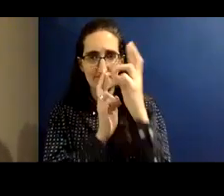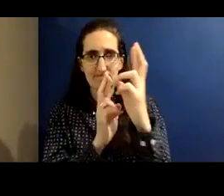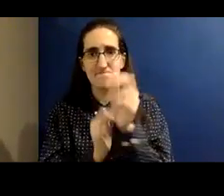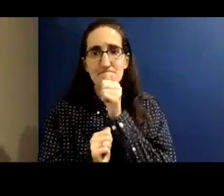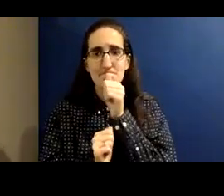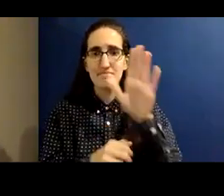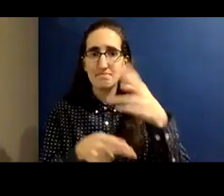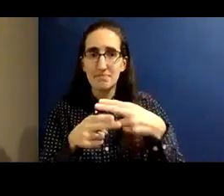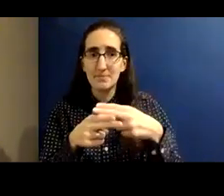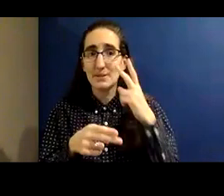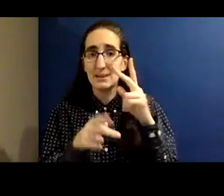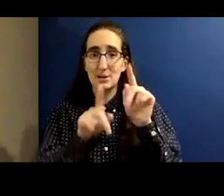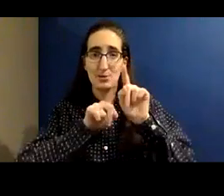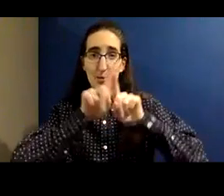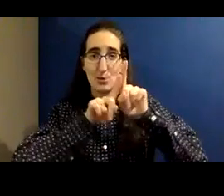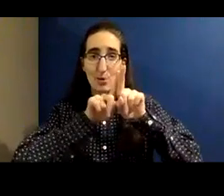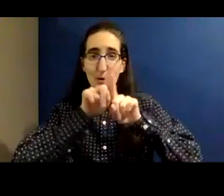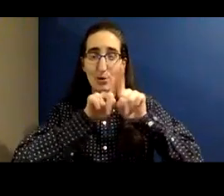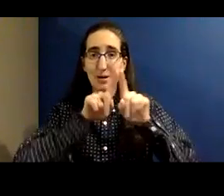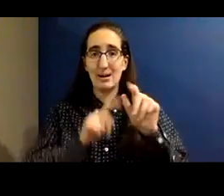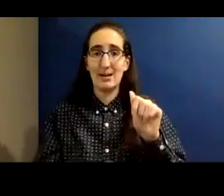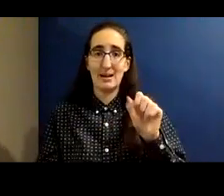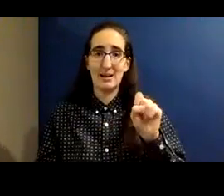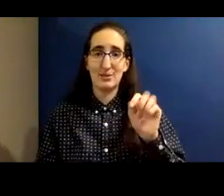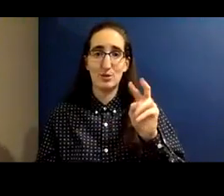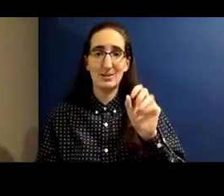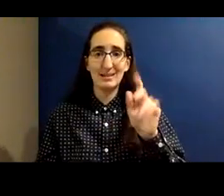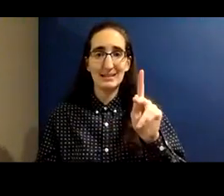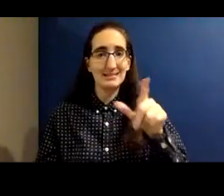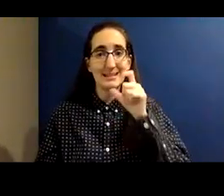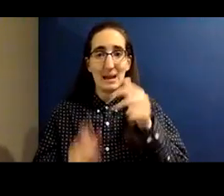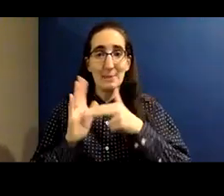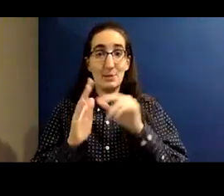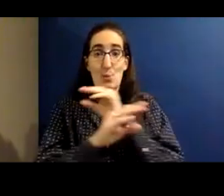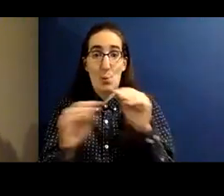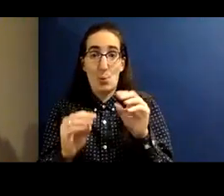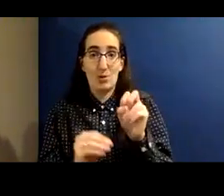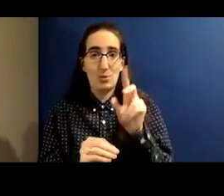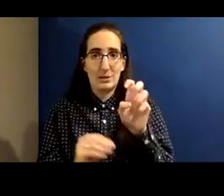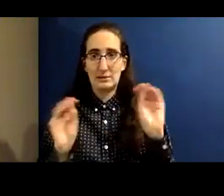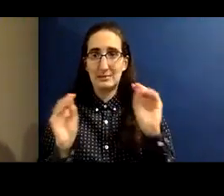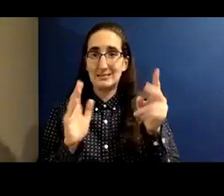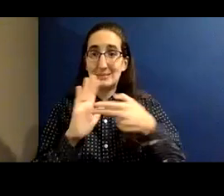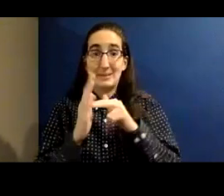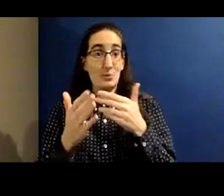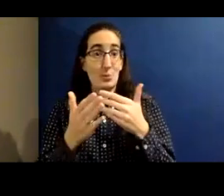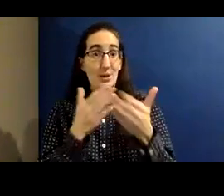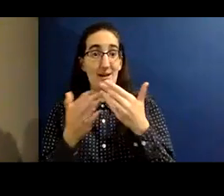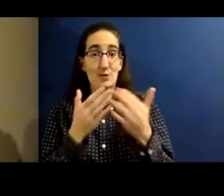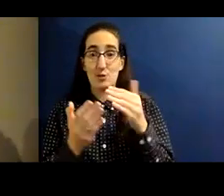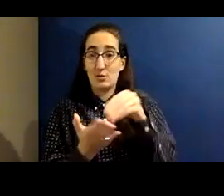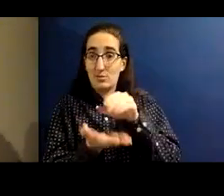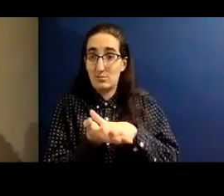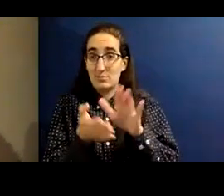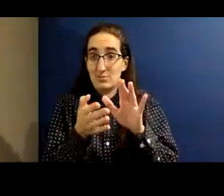So when you see a little star or asterisk, that doesn't mean no suicide fatalities. It means whatever would be reported